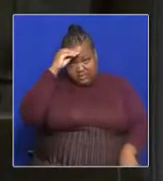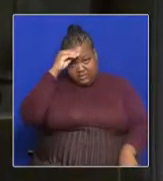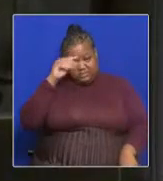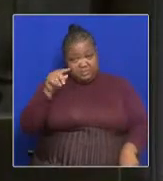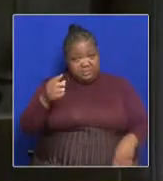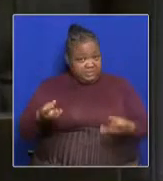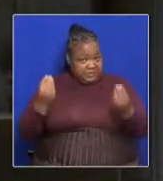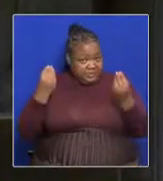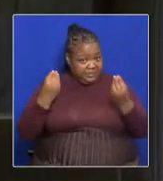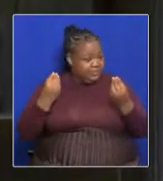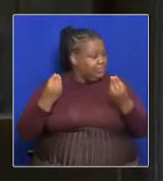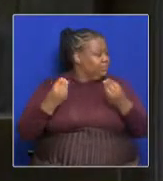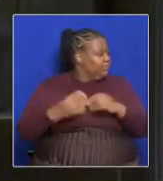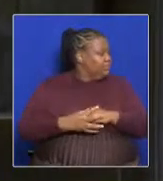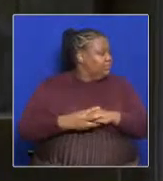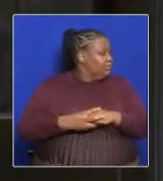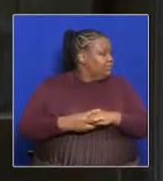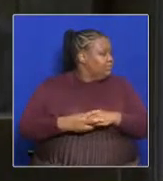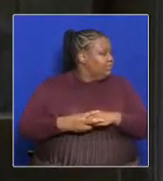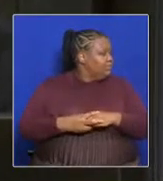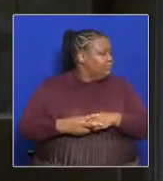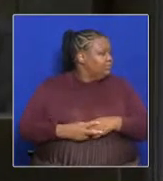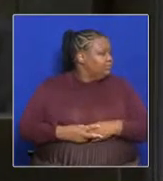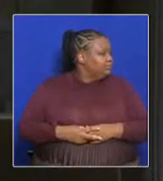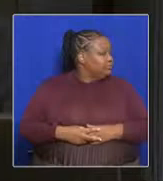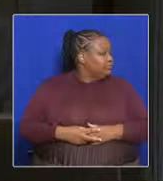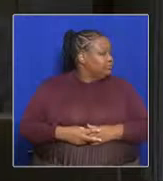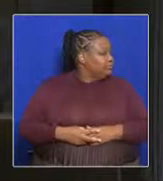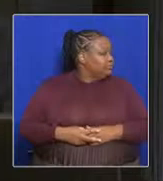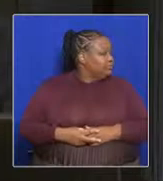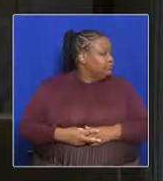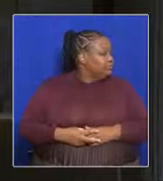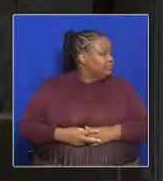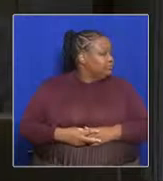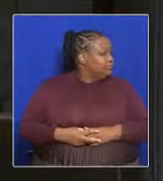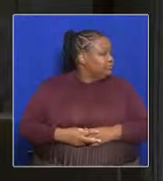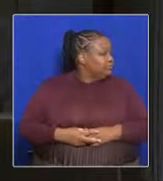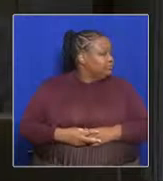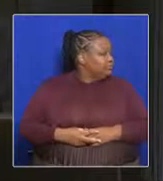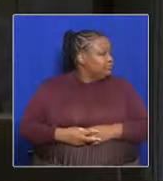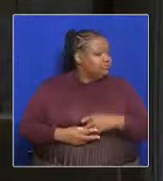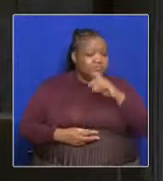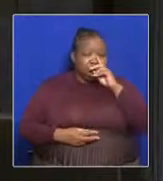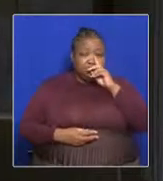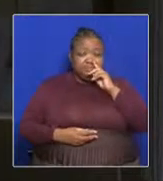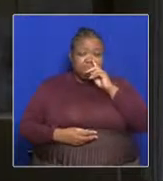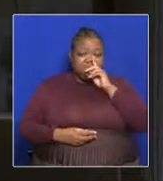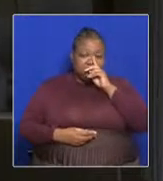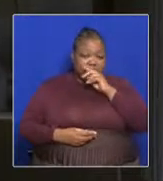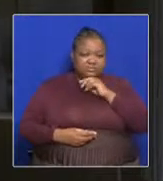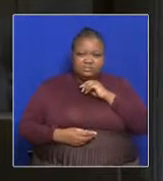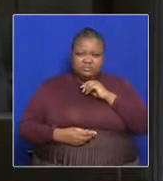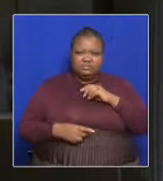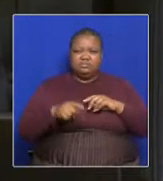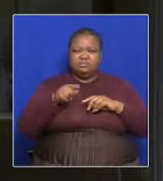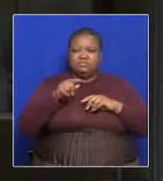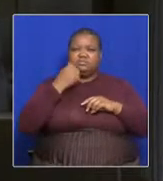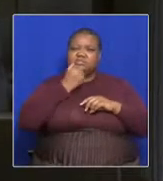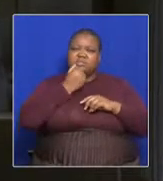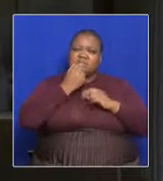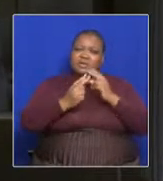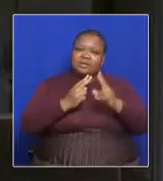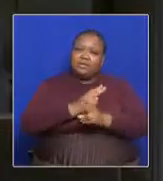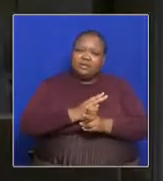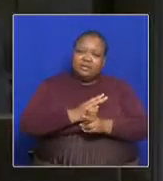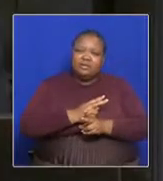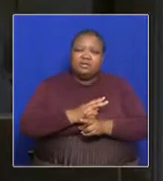Yes. attention. Okay, Commissioner, I just want to point out, this is not the statement filed in my inquiry. Right? Sorry, This say that statement again. is obtained by somebody